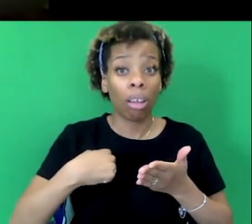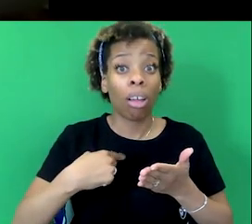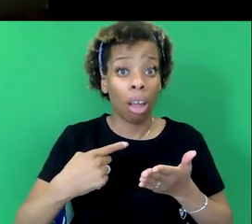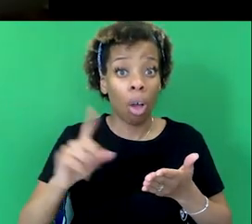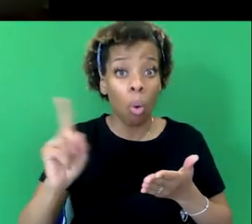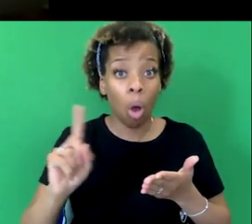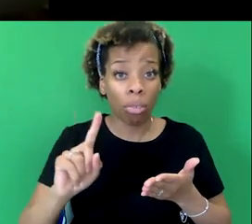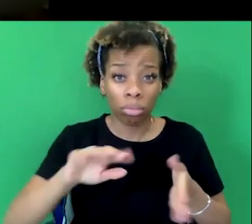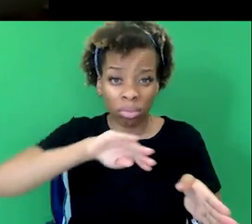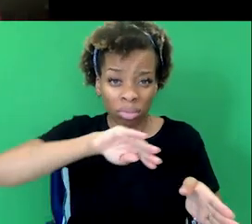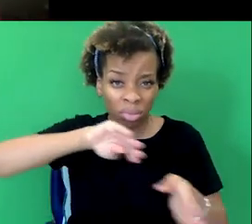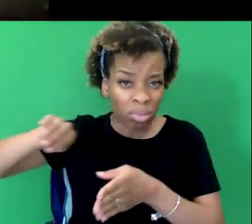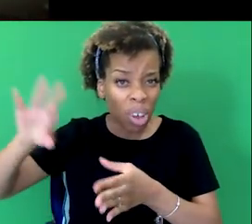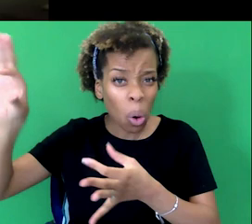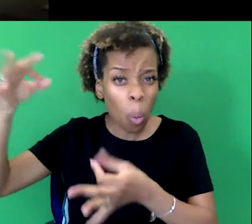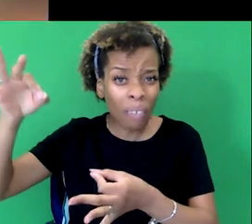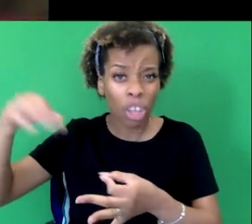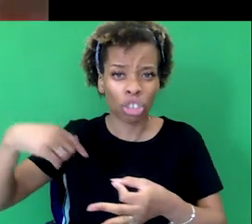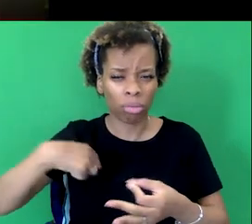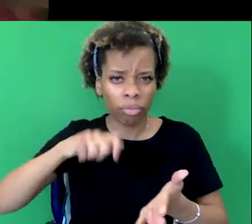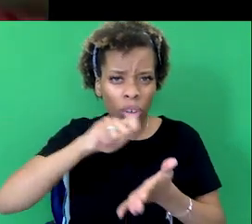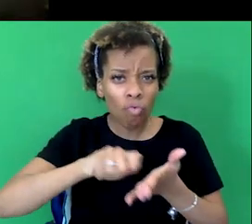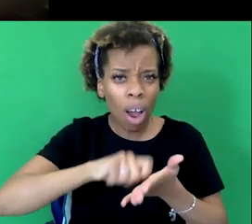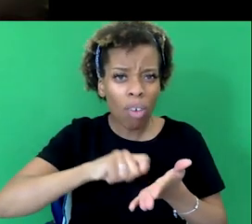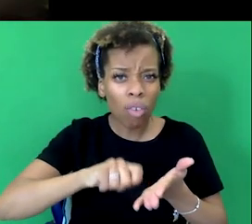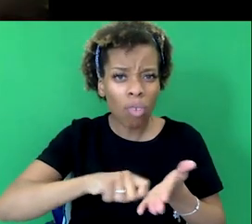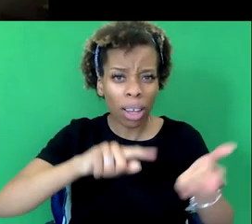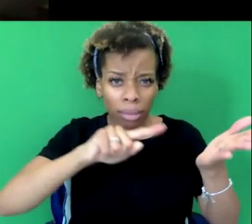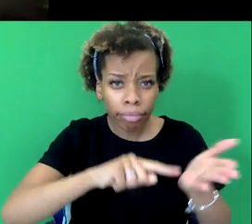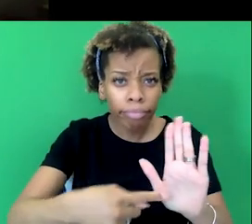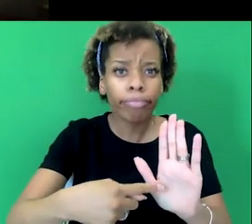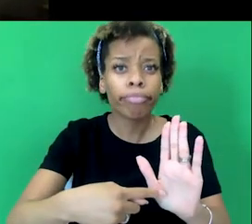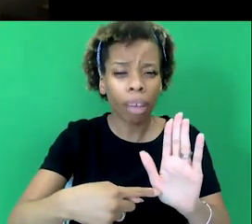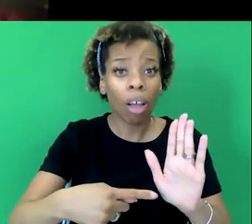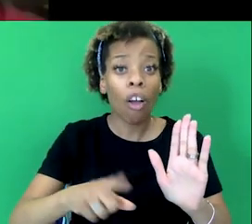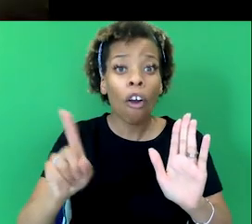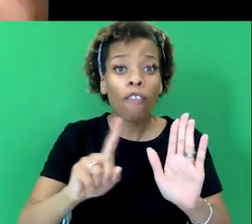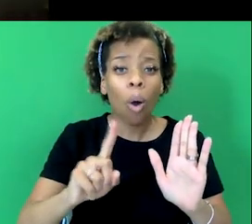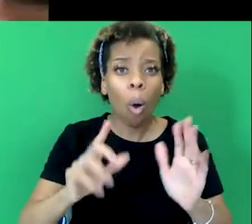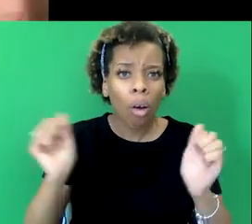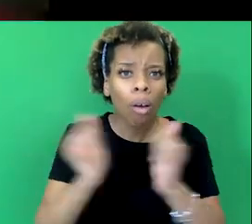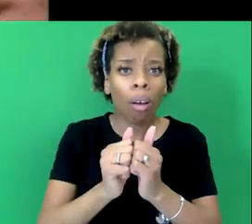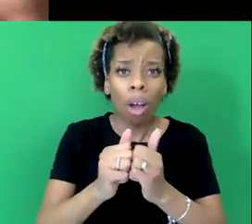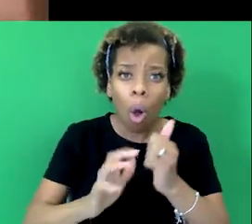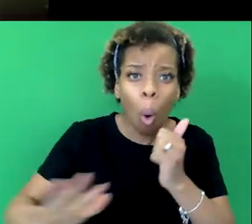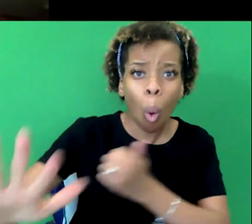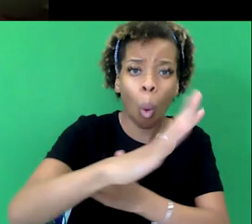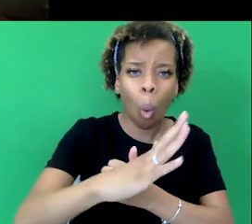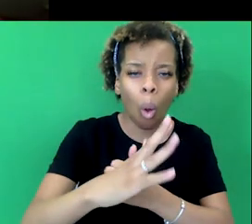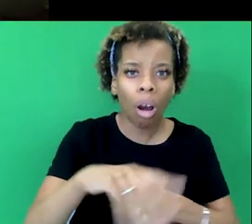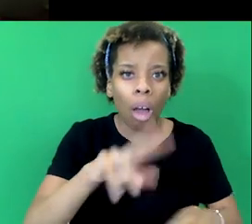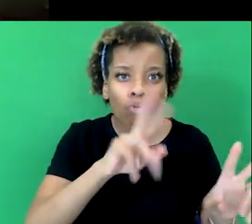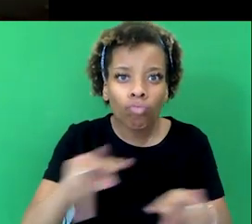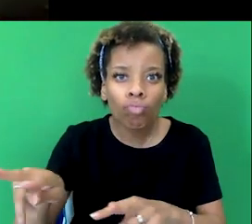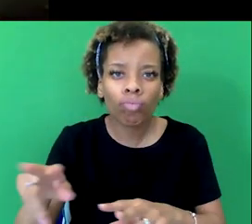stories accessible to as many people as possible. I mean, I come from a background for writing for young people as well. And I think that the best